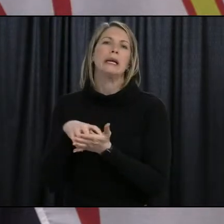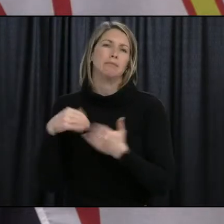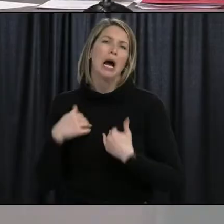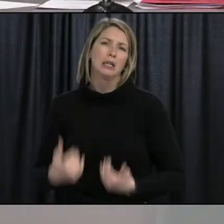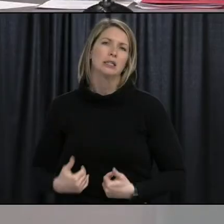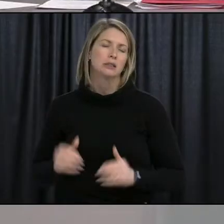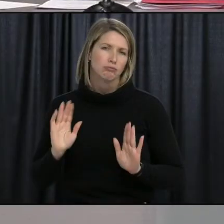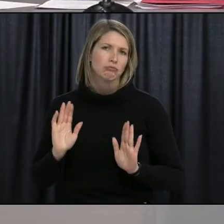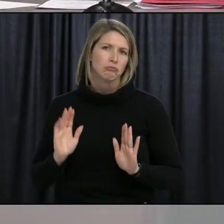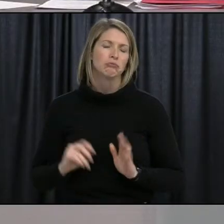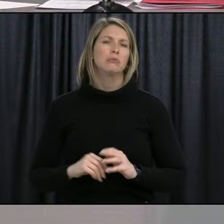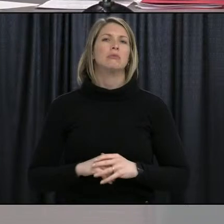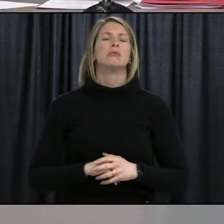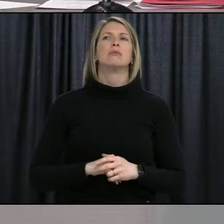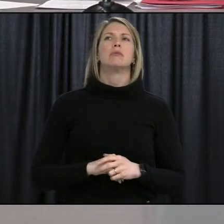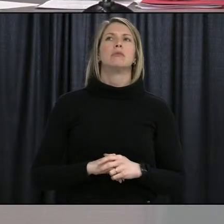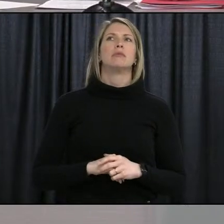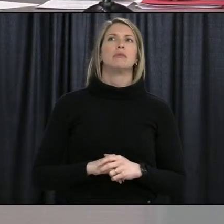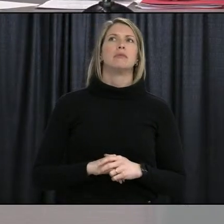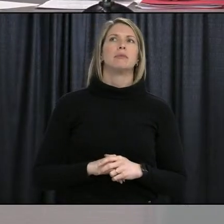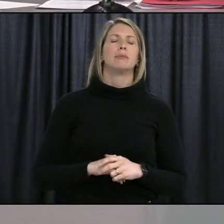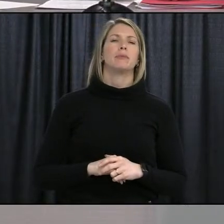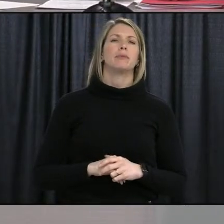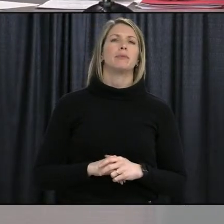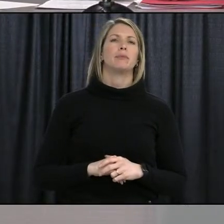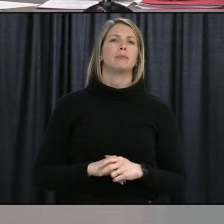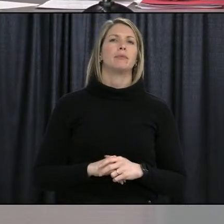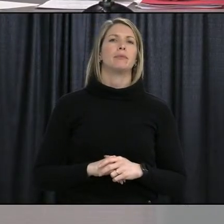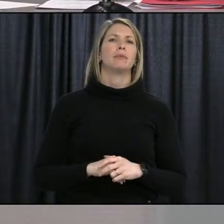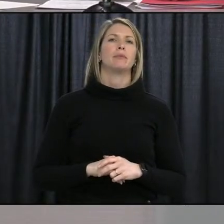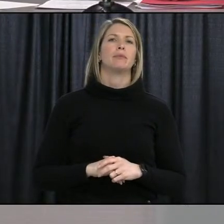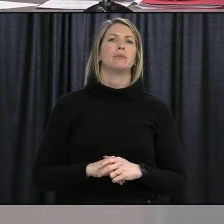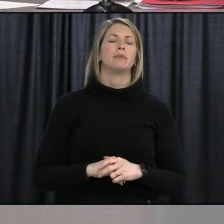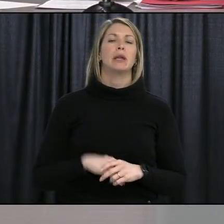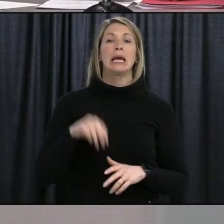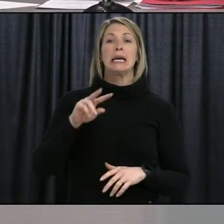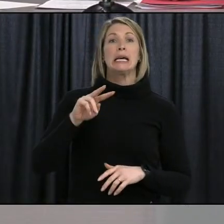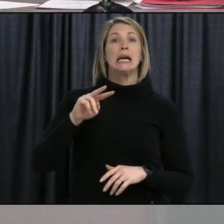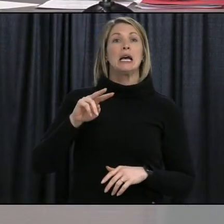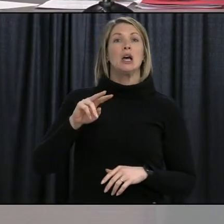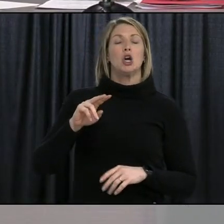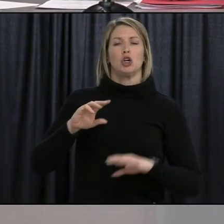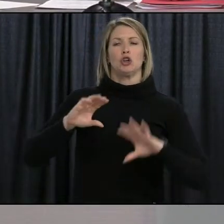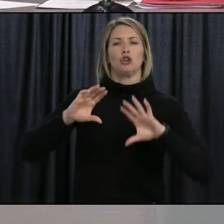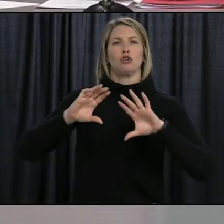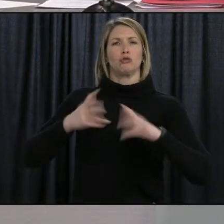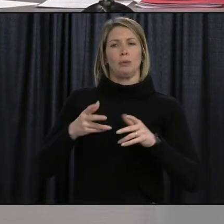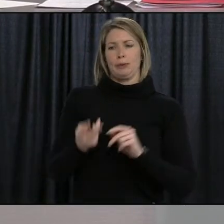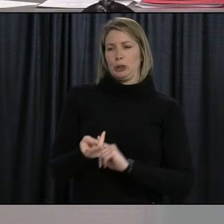And just to follow up, in phase 2, school teachers are in the queue.